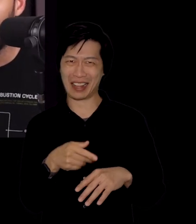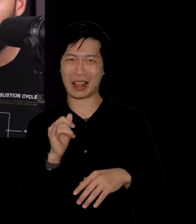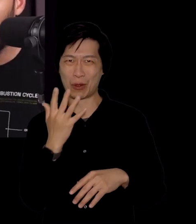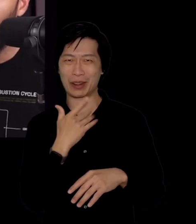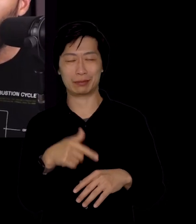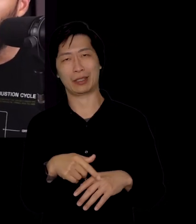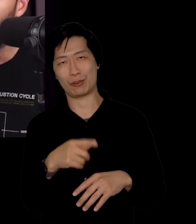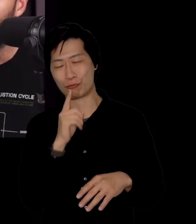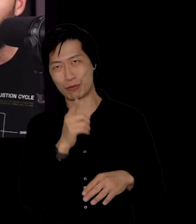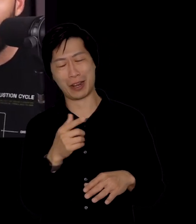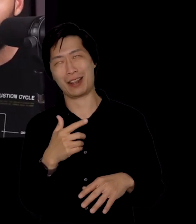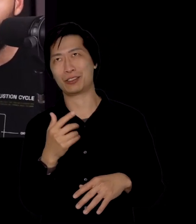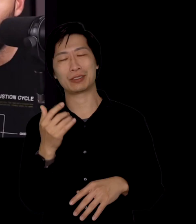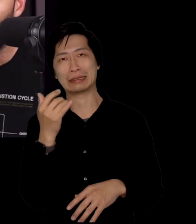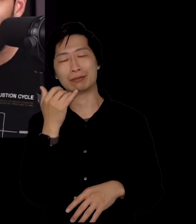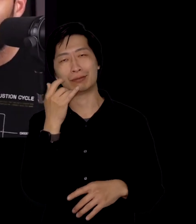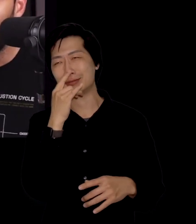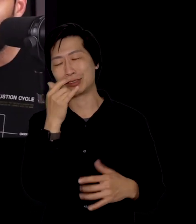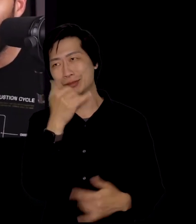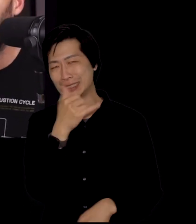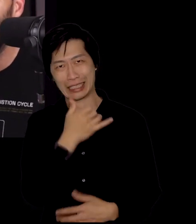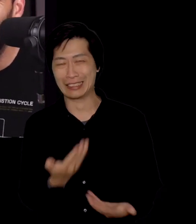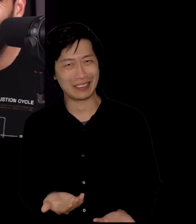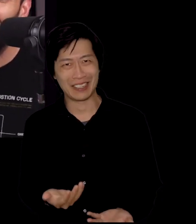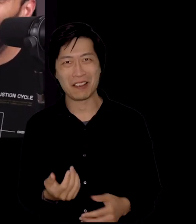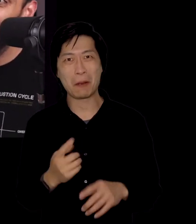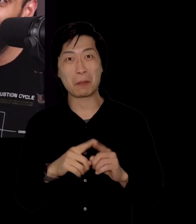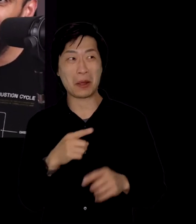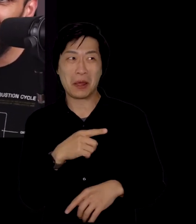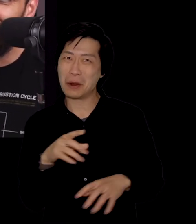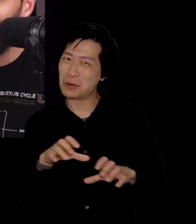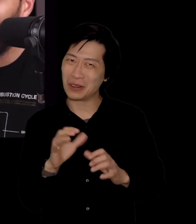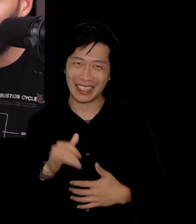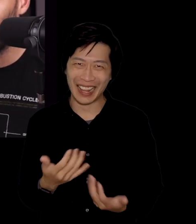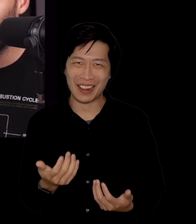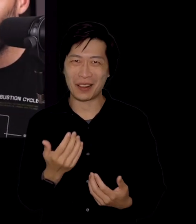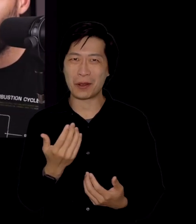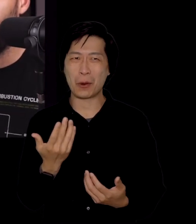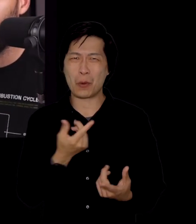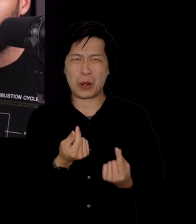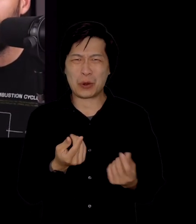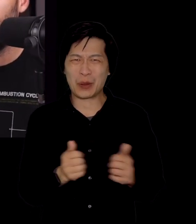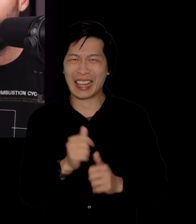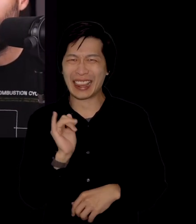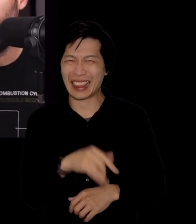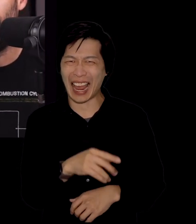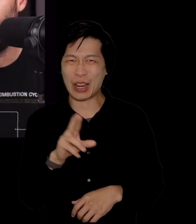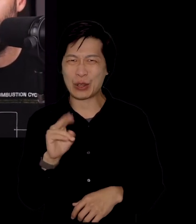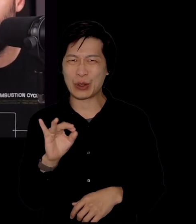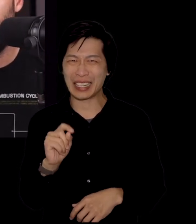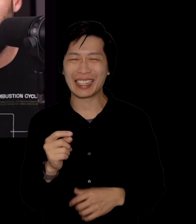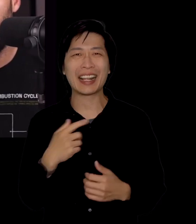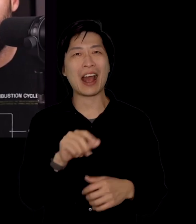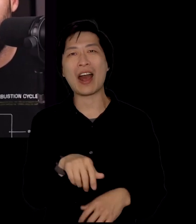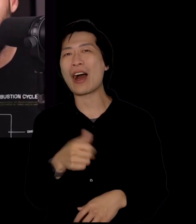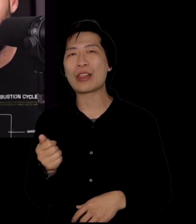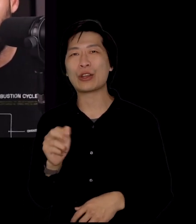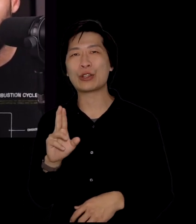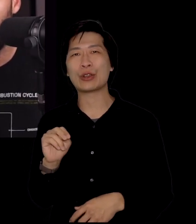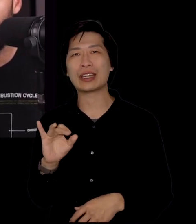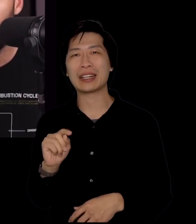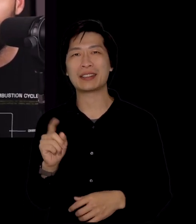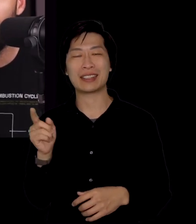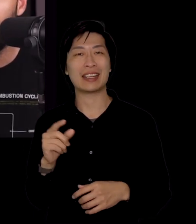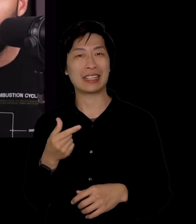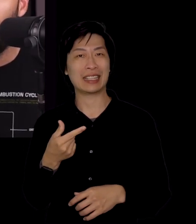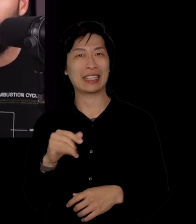that looks like. And of course, it looks absolutely ridiculous, but they're doing that, and God knows what they're doing with that unit. Then we have another unit at